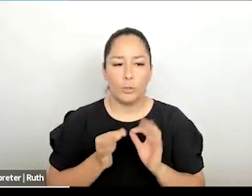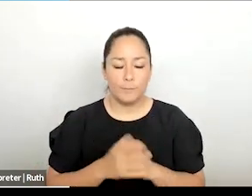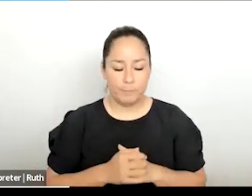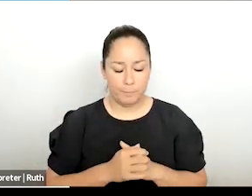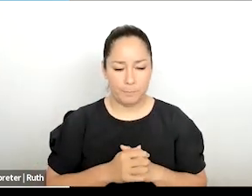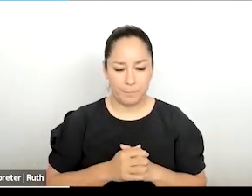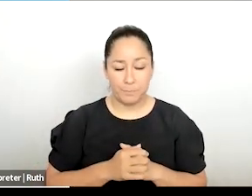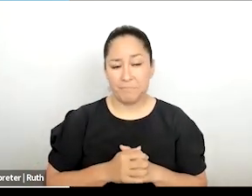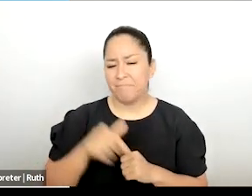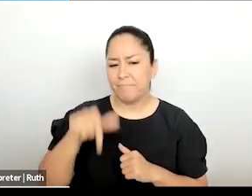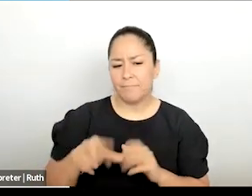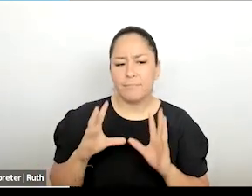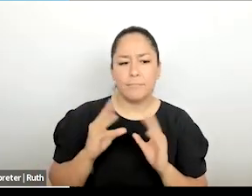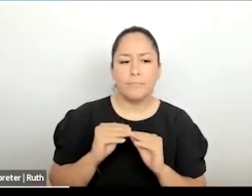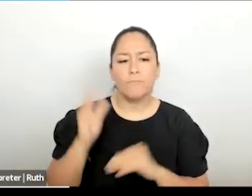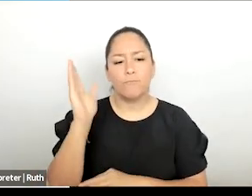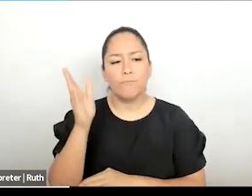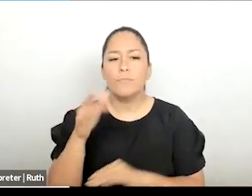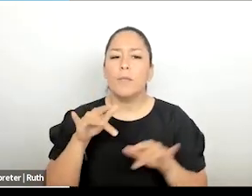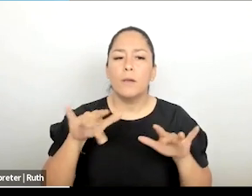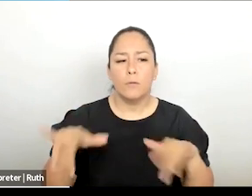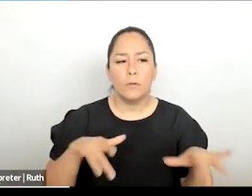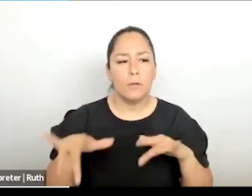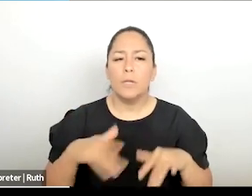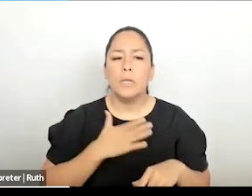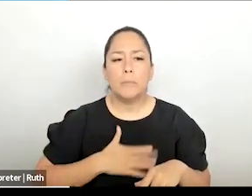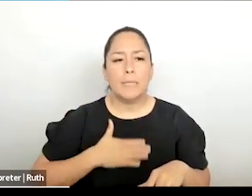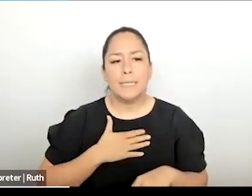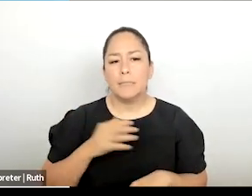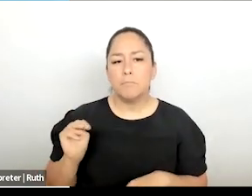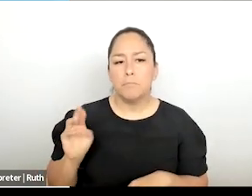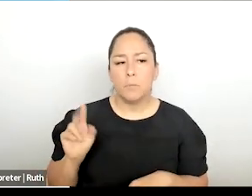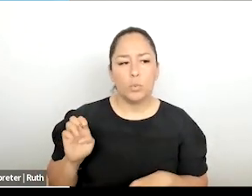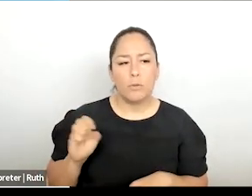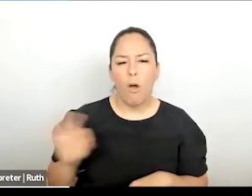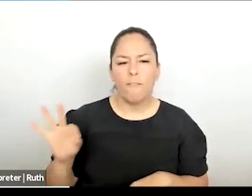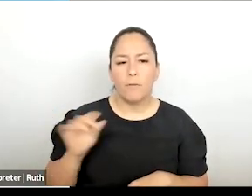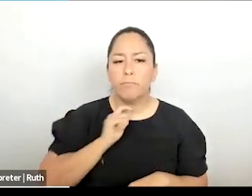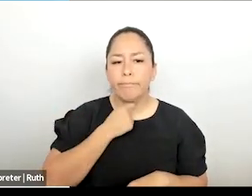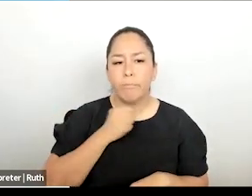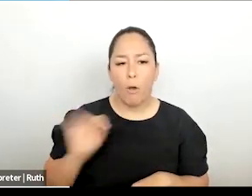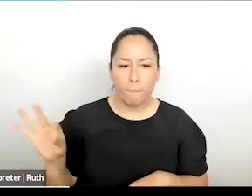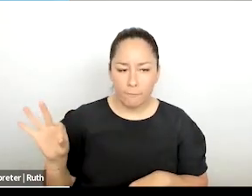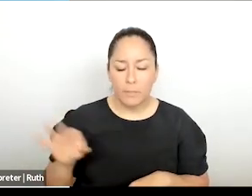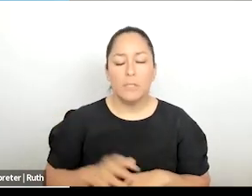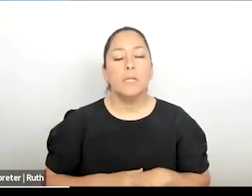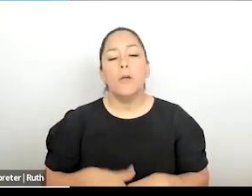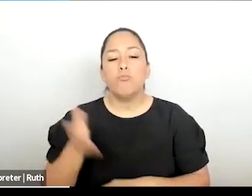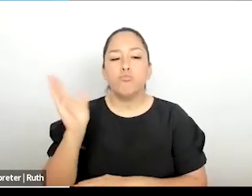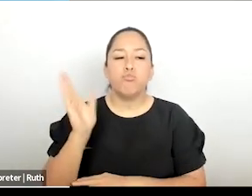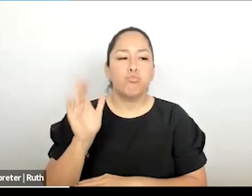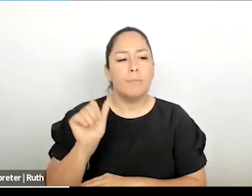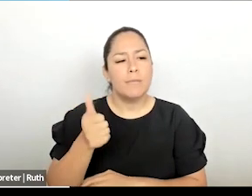Since we are recording this session for publication, please remain muted until the presentation is over. That will be about the